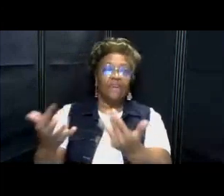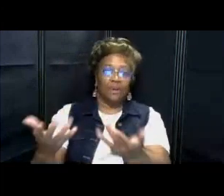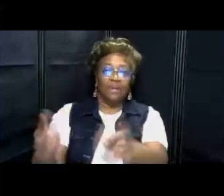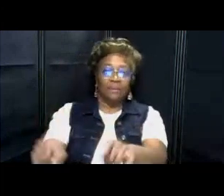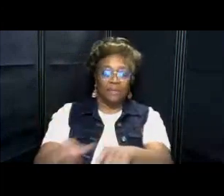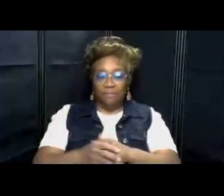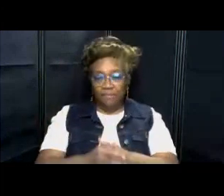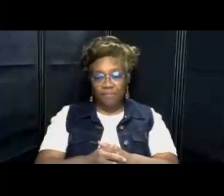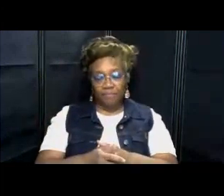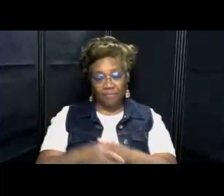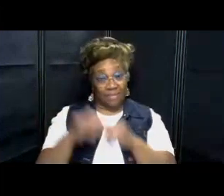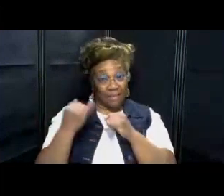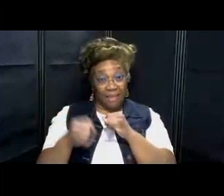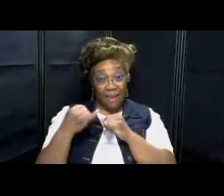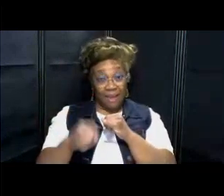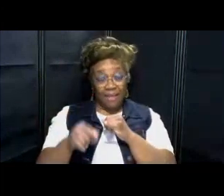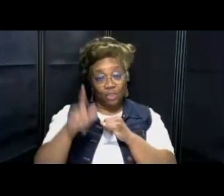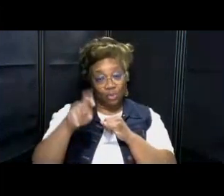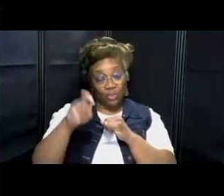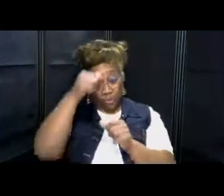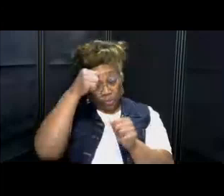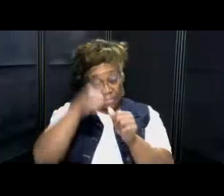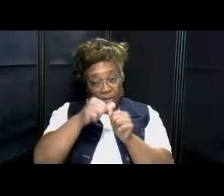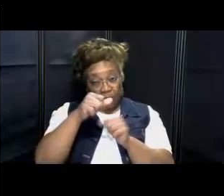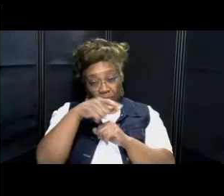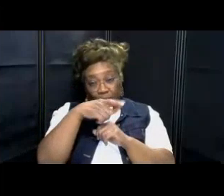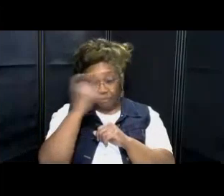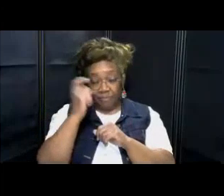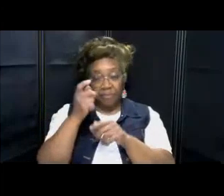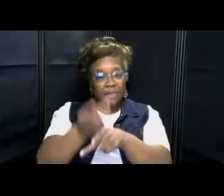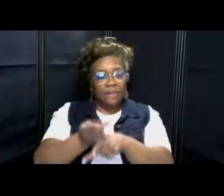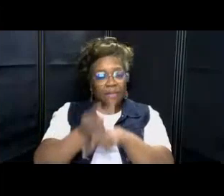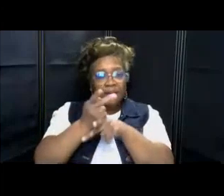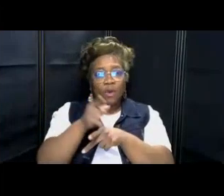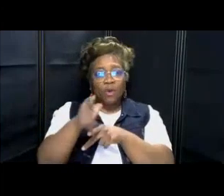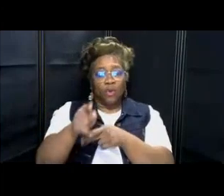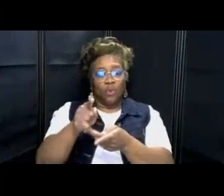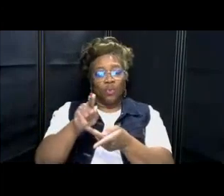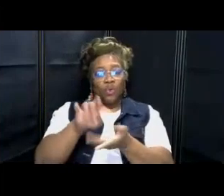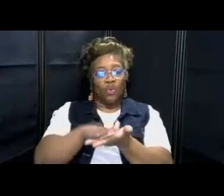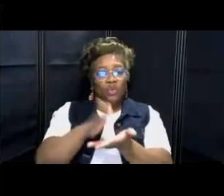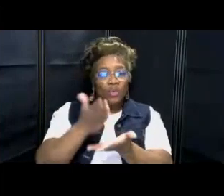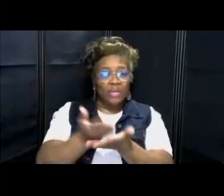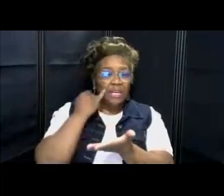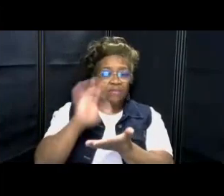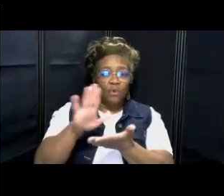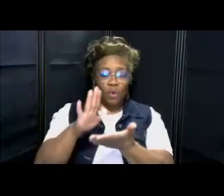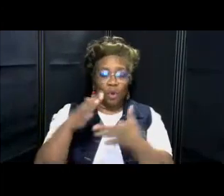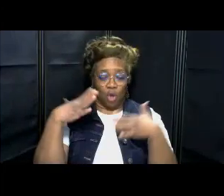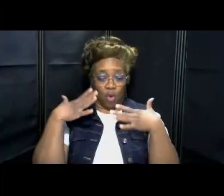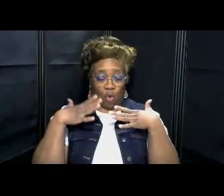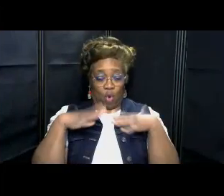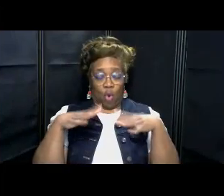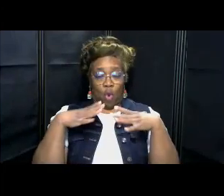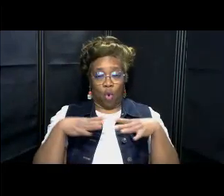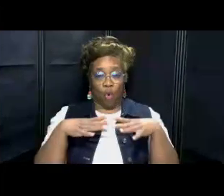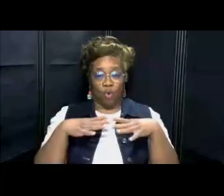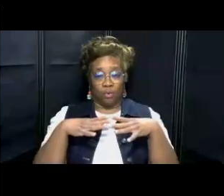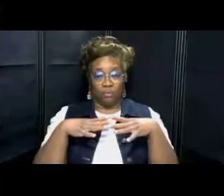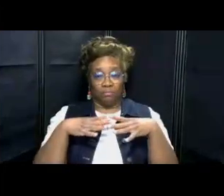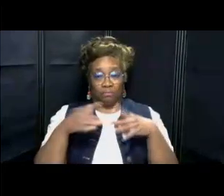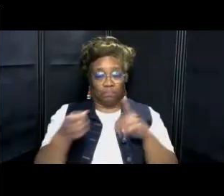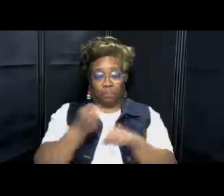And last but not least, something I need you to remember, they always say be careful when you're cooking about if your clothes are going to catch on fire. But something